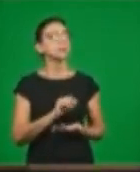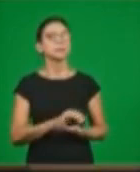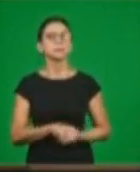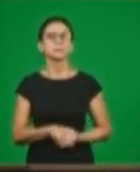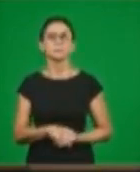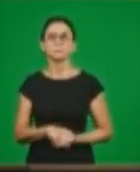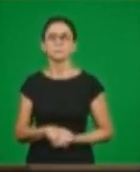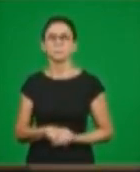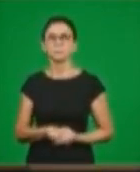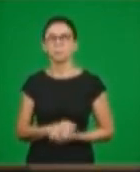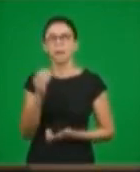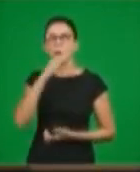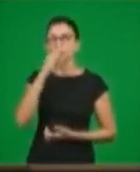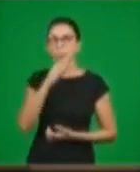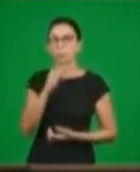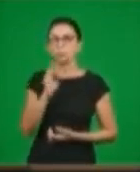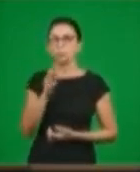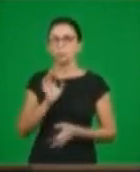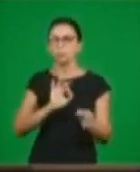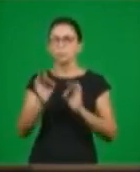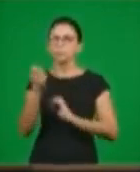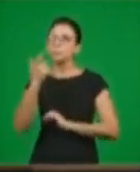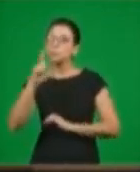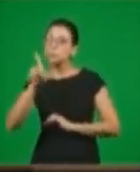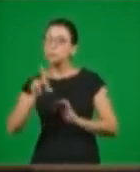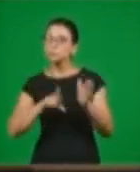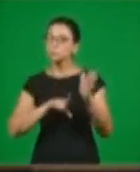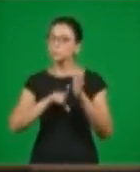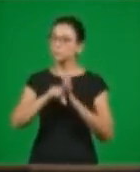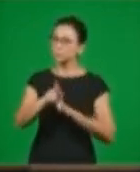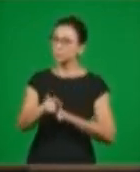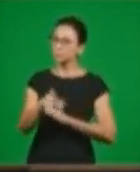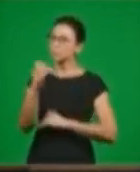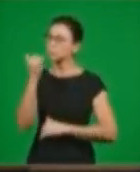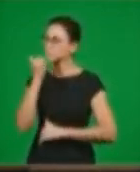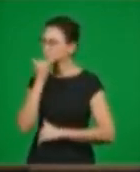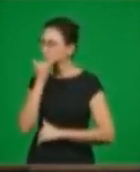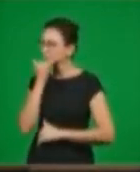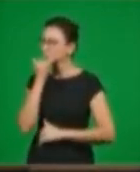for. And we came here, you know?